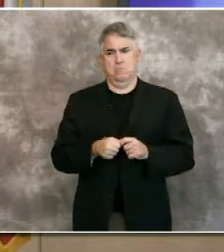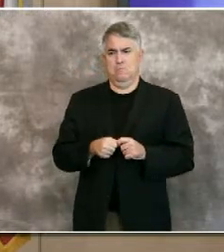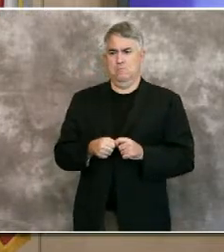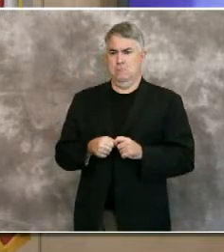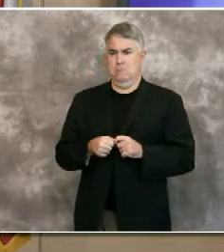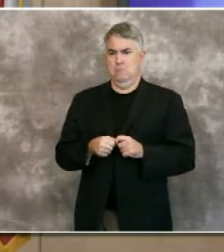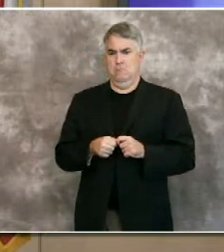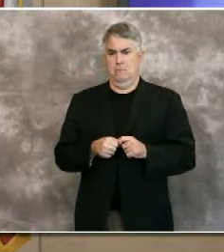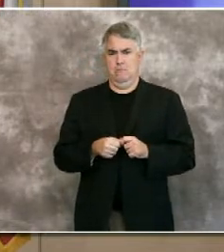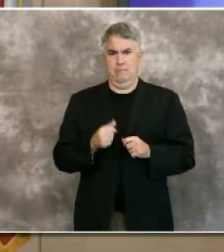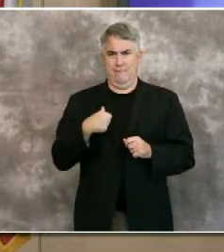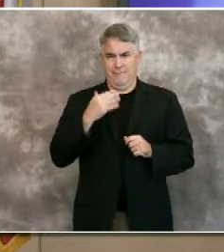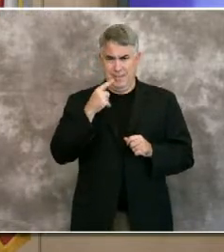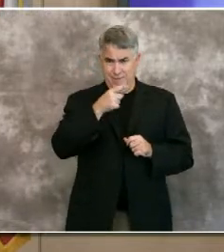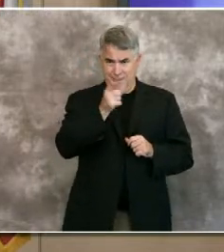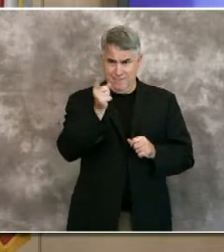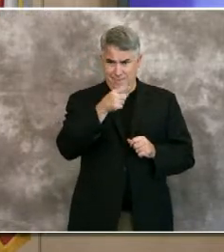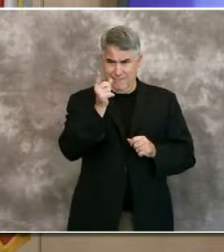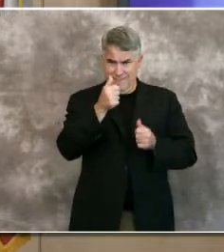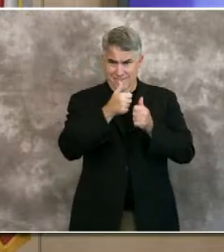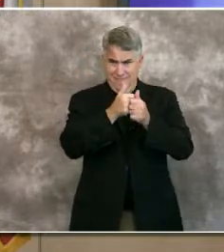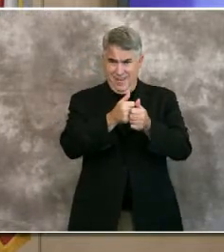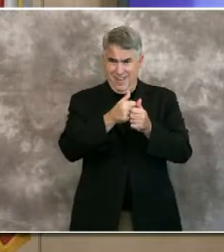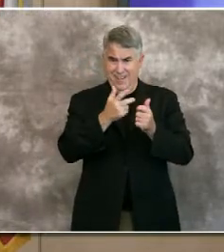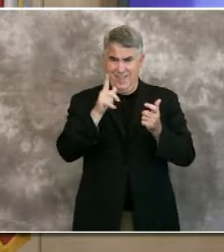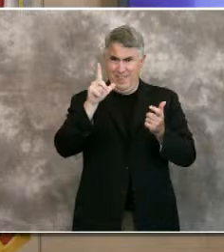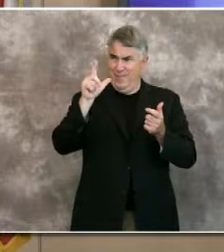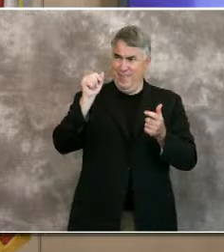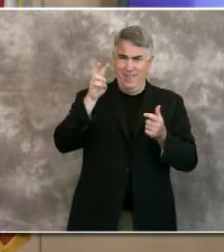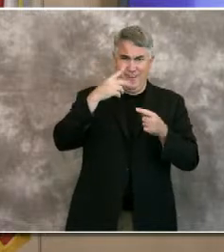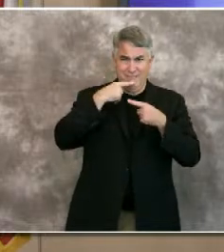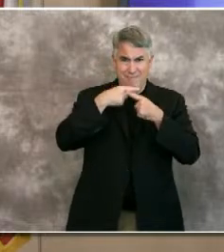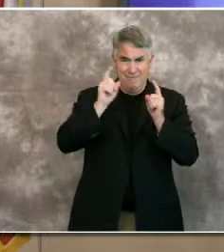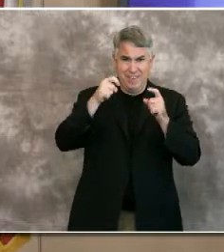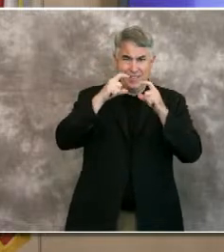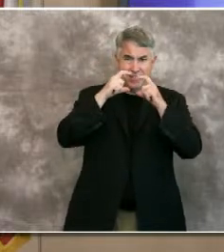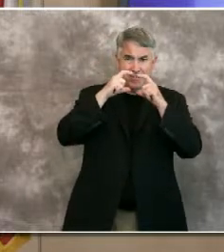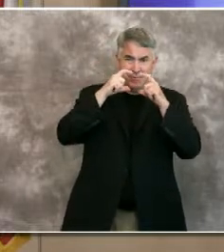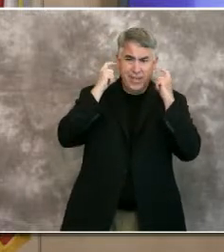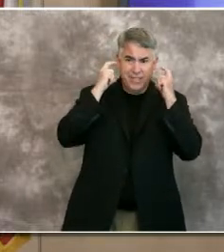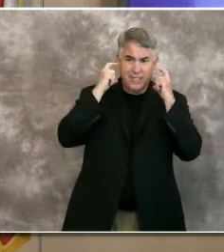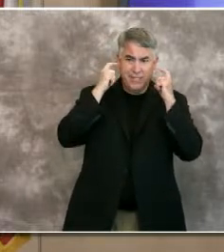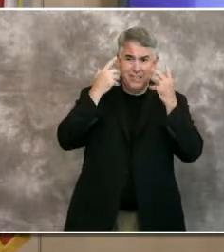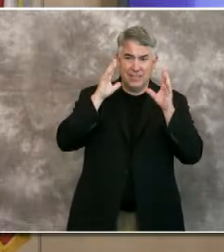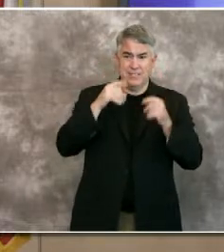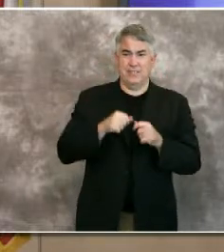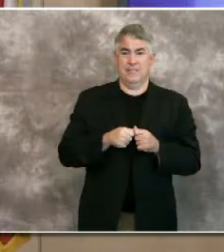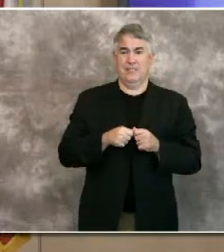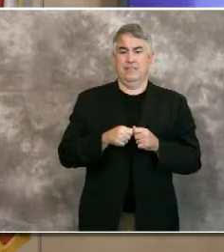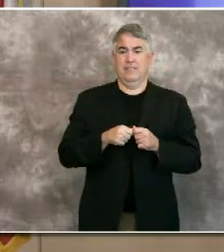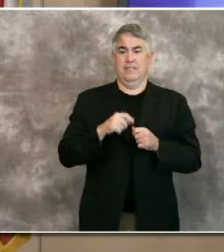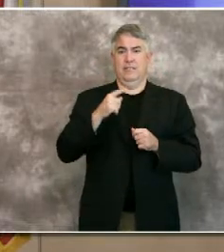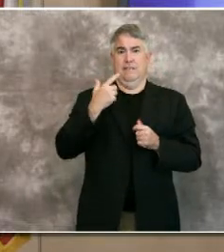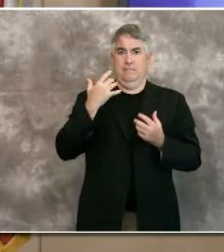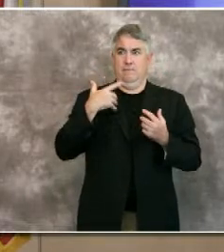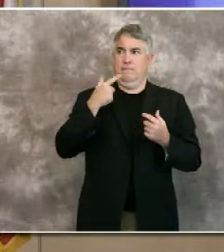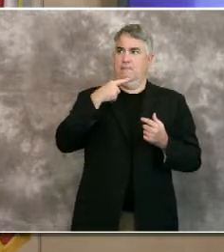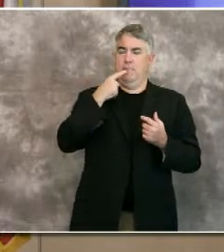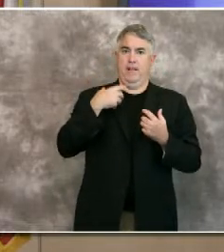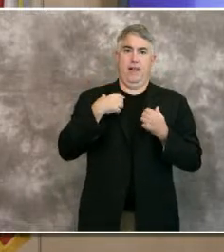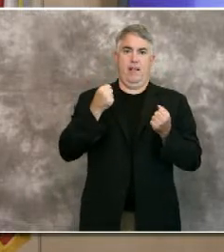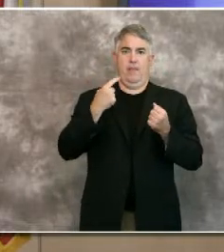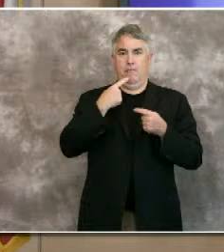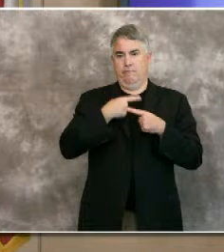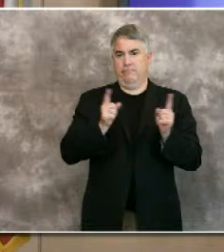to comply with the public health order, which is the law. Public health orders have the effect and impact of the law, and so we are